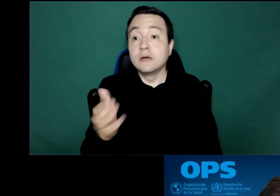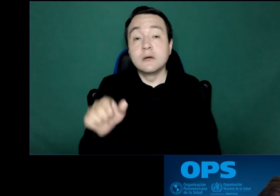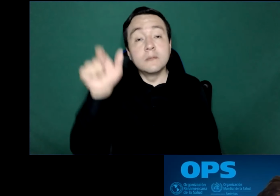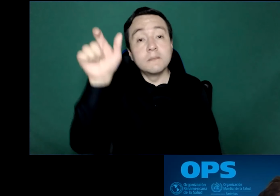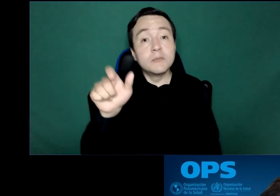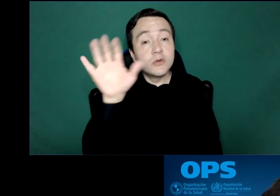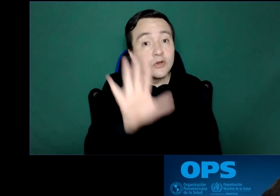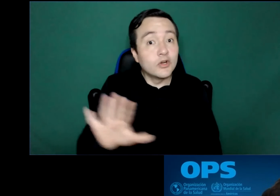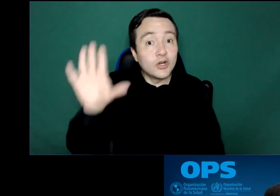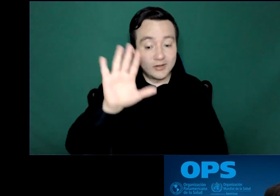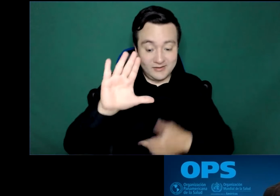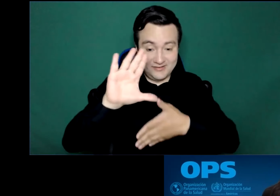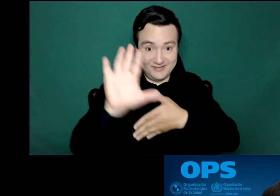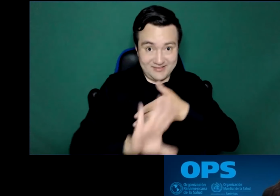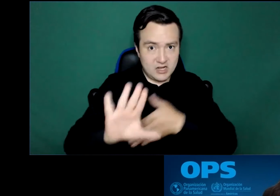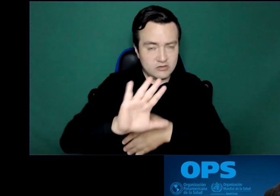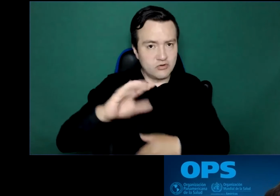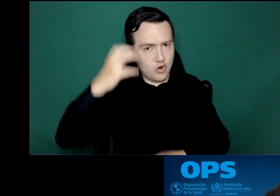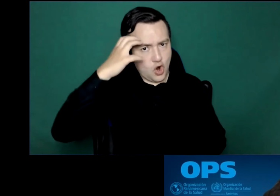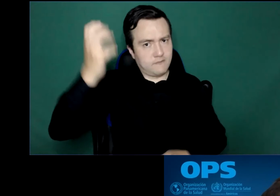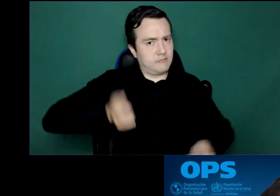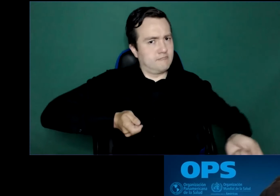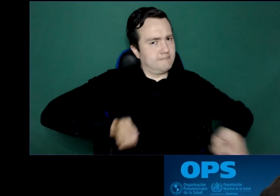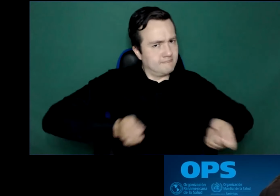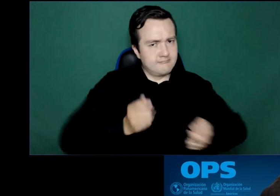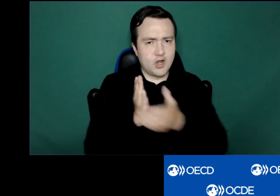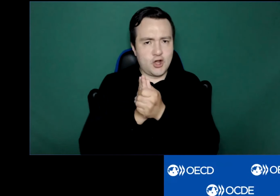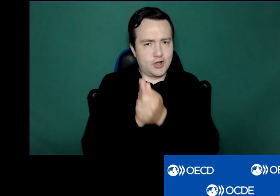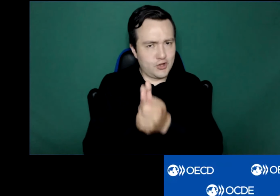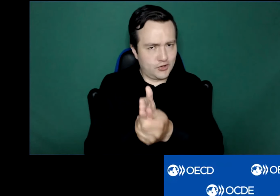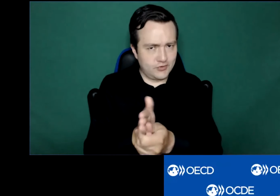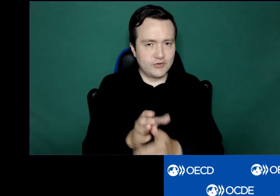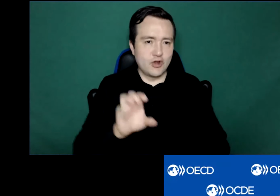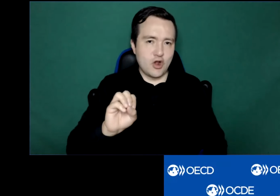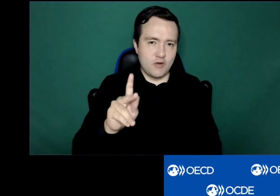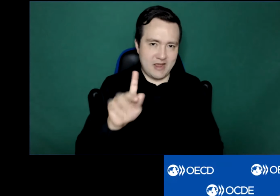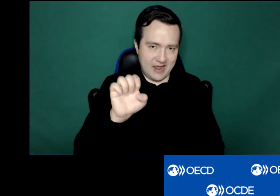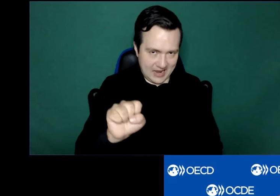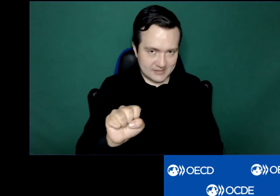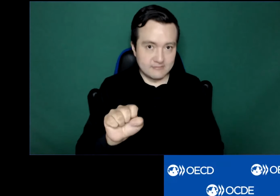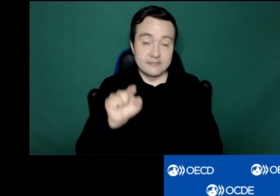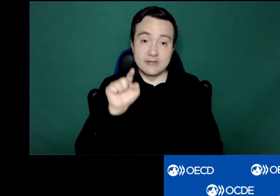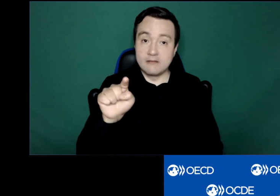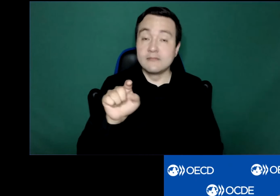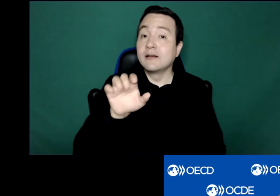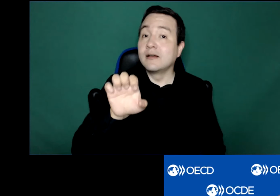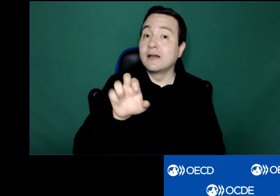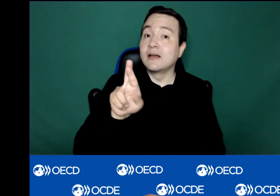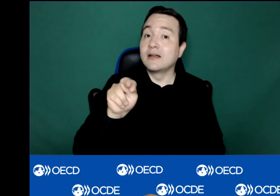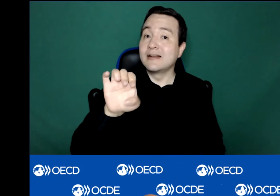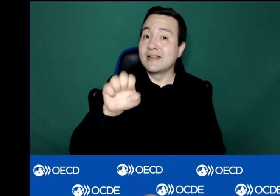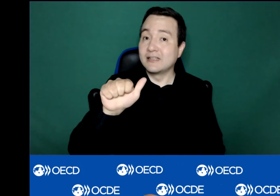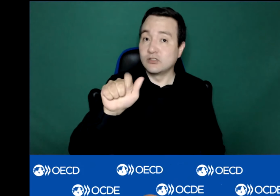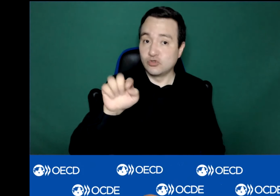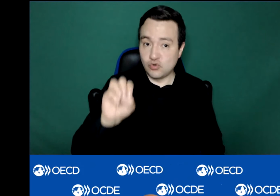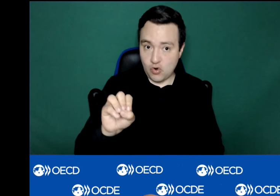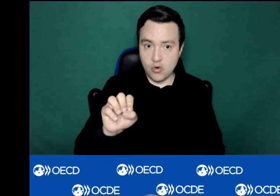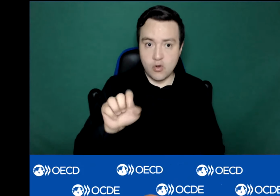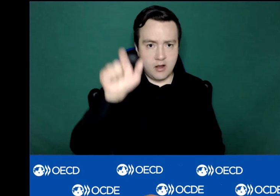at PAHO, to give us a few remarks. Ernesto is an economist with extensive public health and research